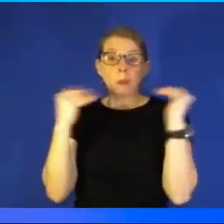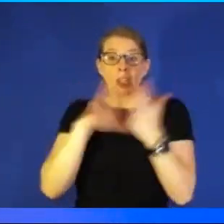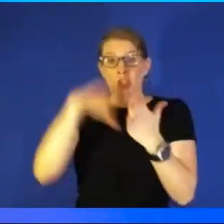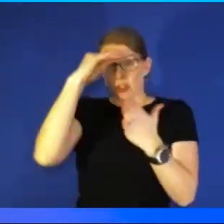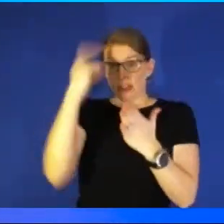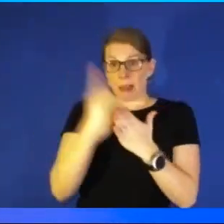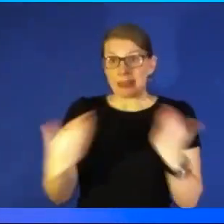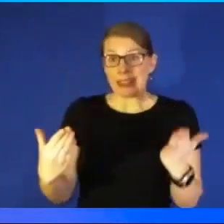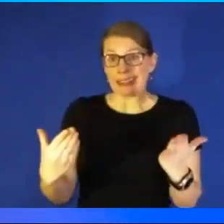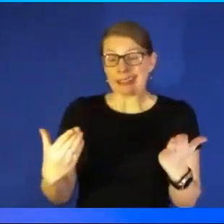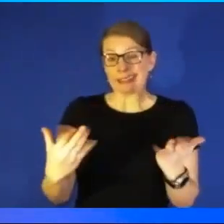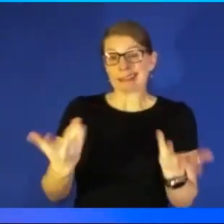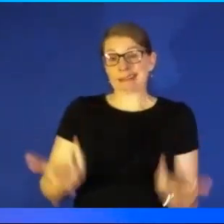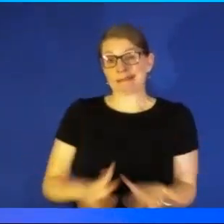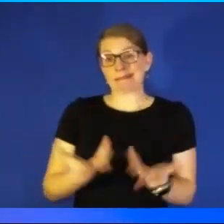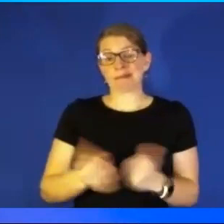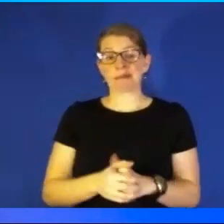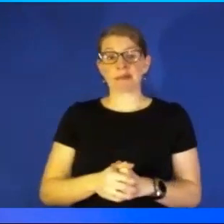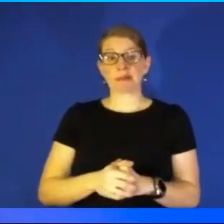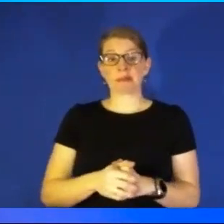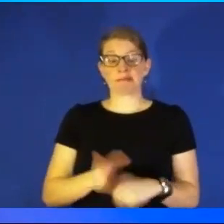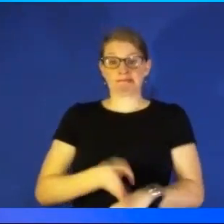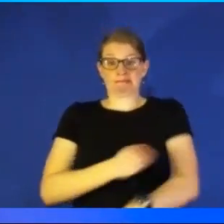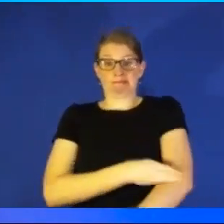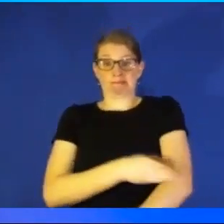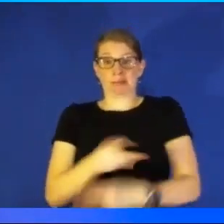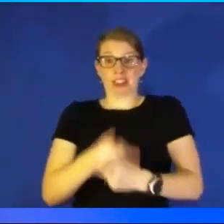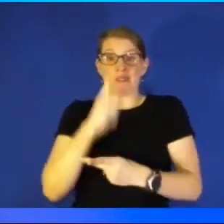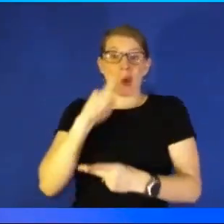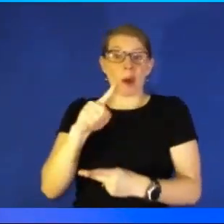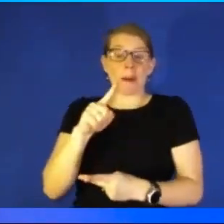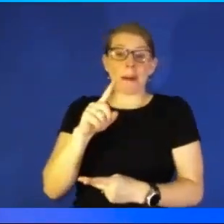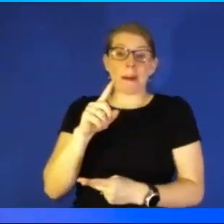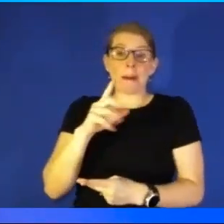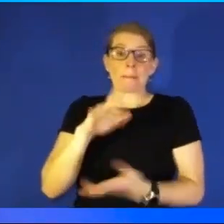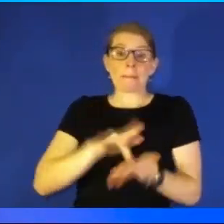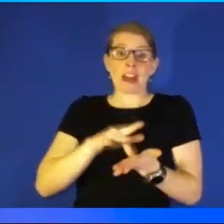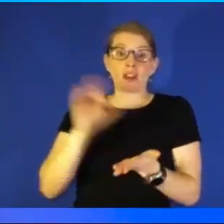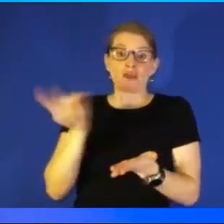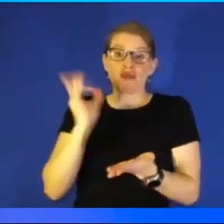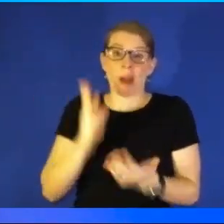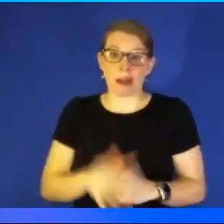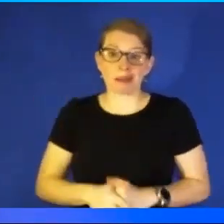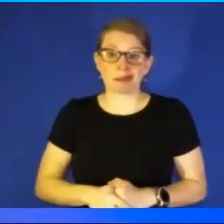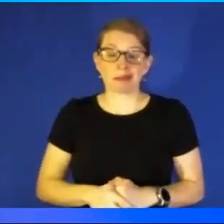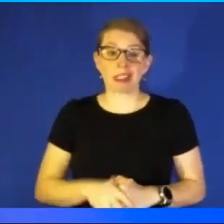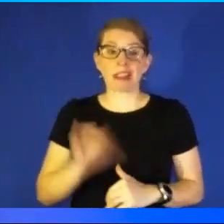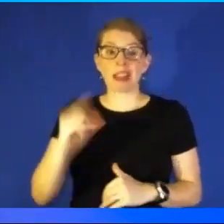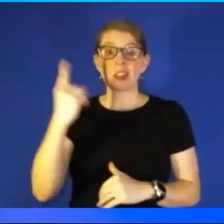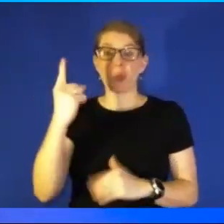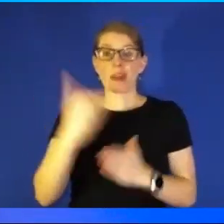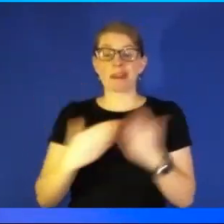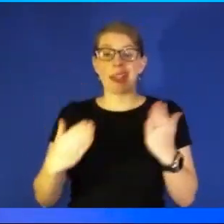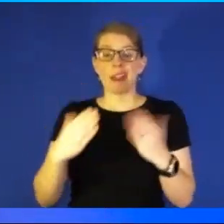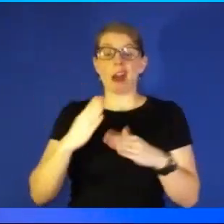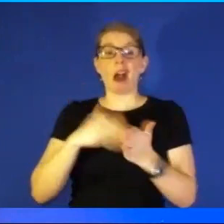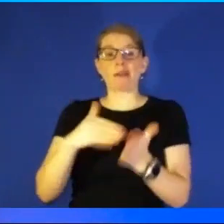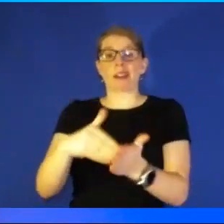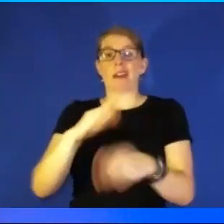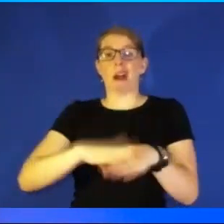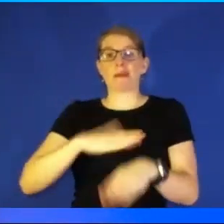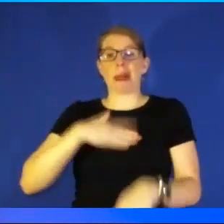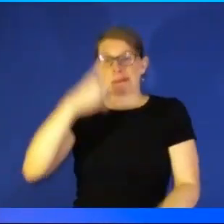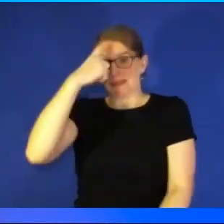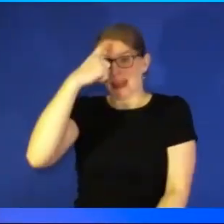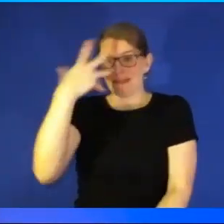better our care for medical trauma. But that's one thing that's often on my mind, is where will we be 5 years from now?